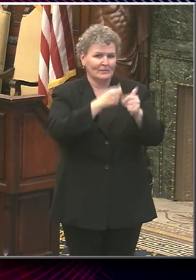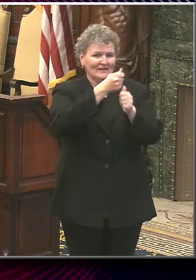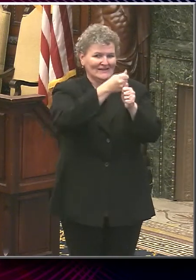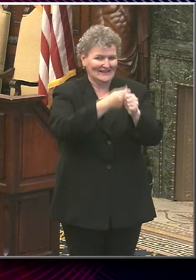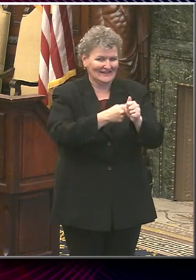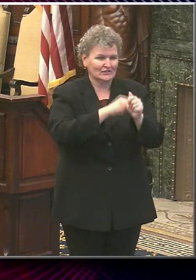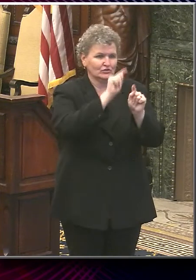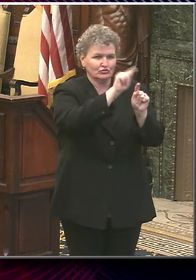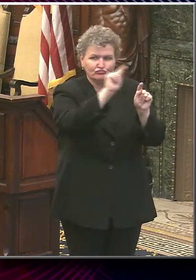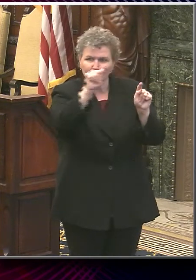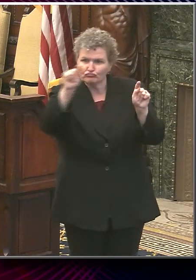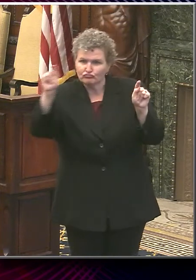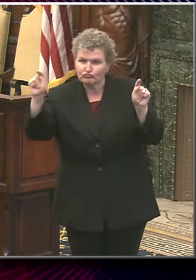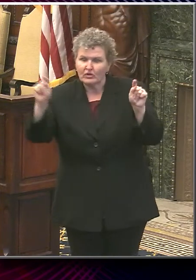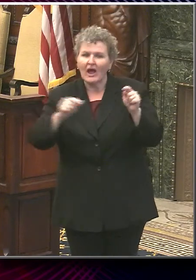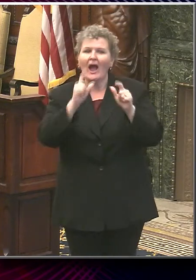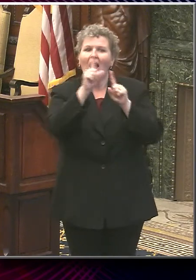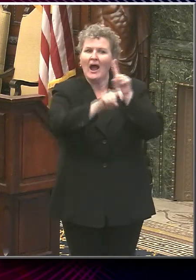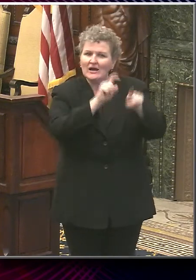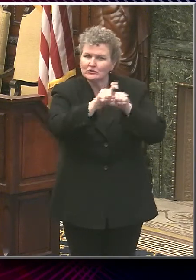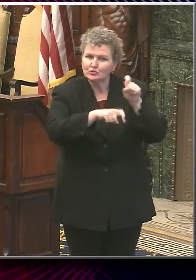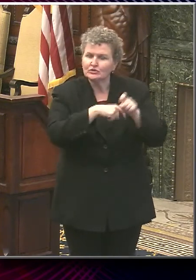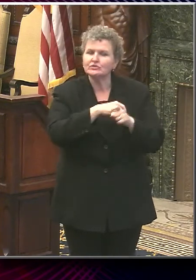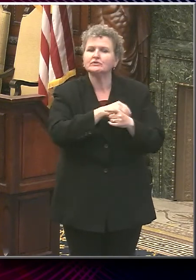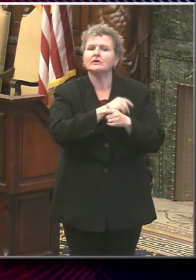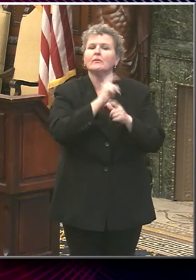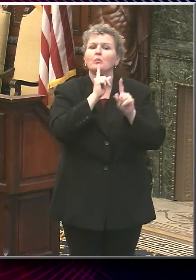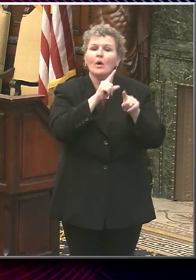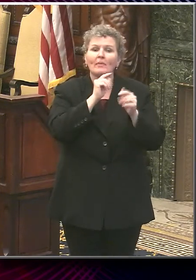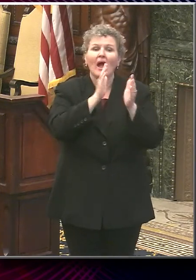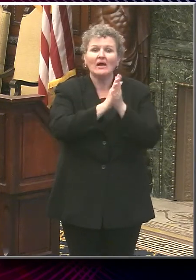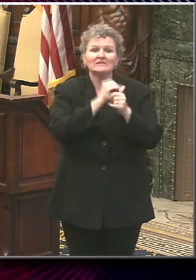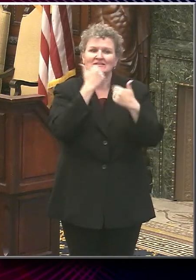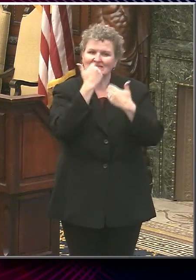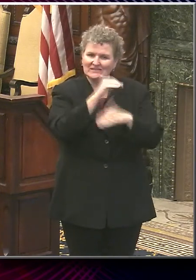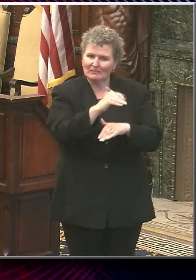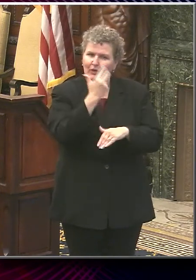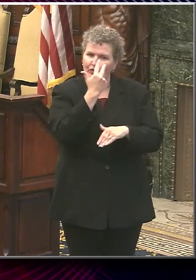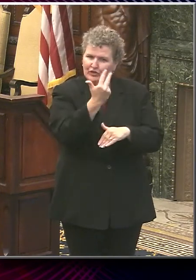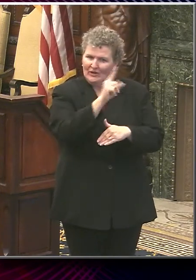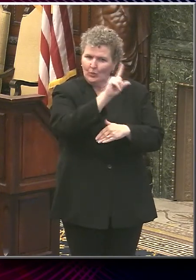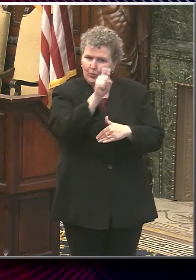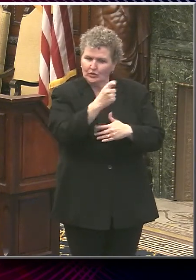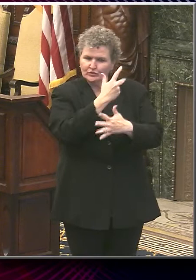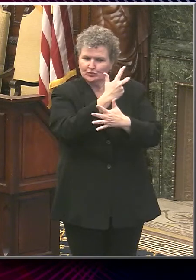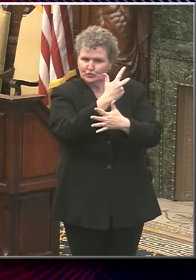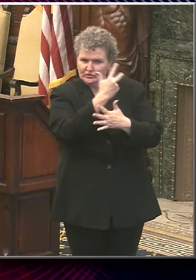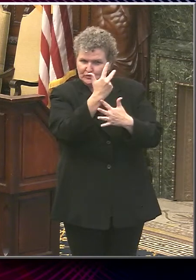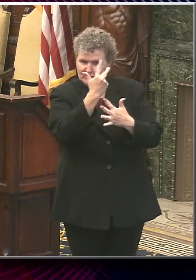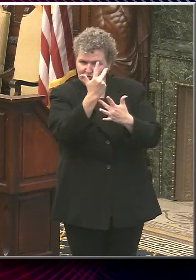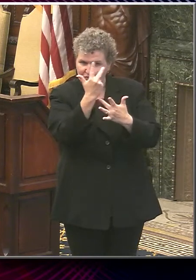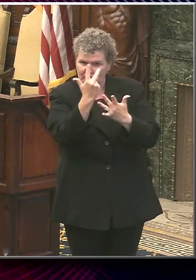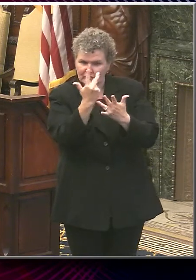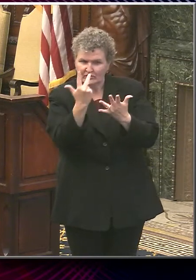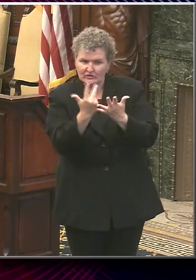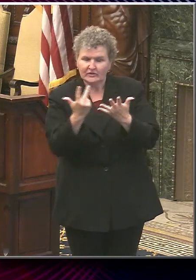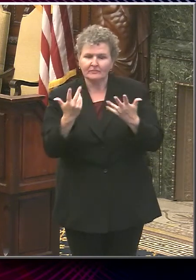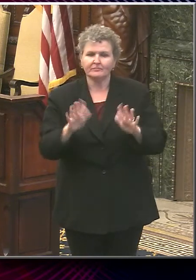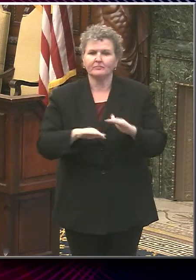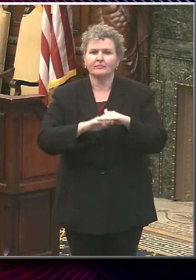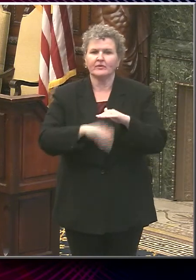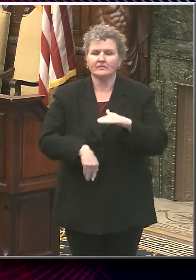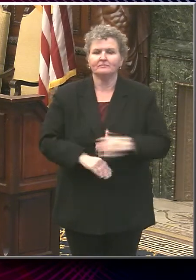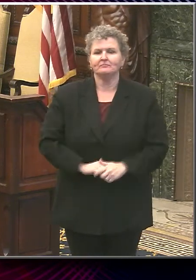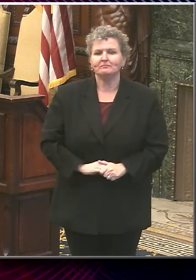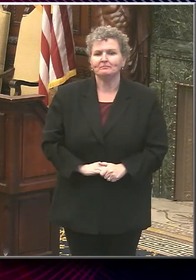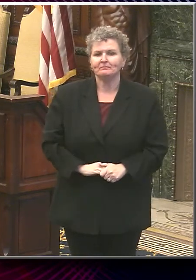to ask questions, and reporters are asked to limit their questions to 3 or fewer. For those logged in today, please use the raise